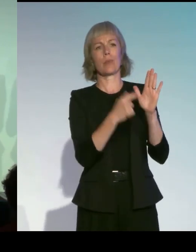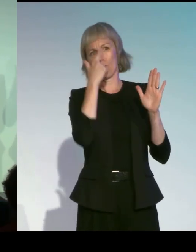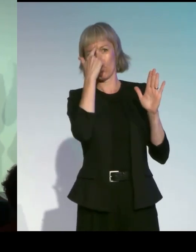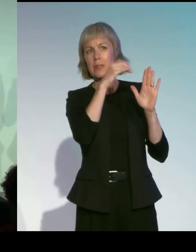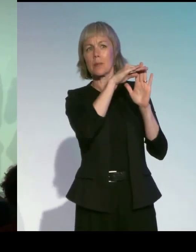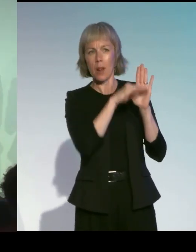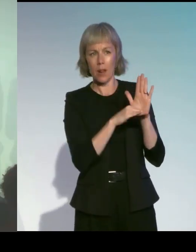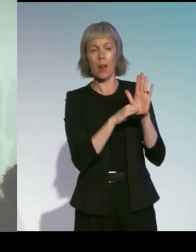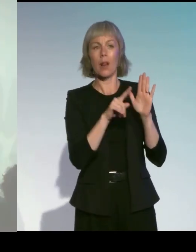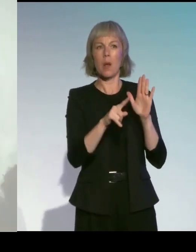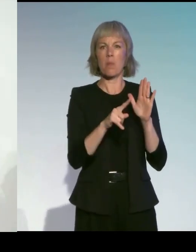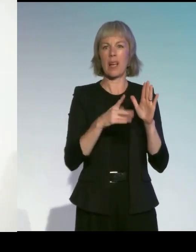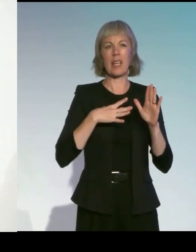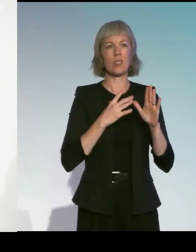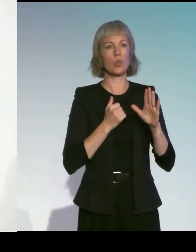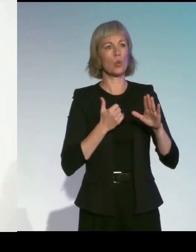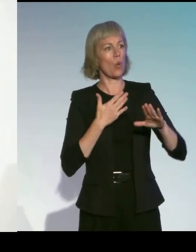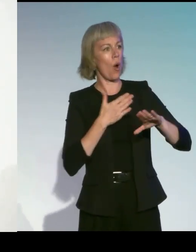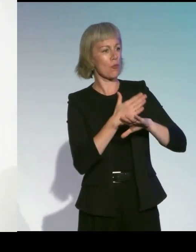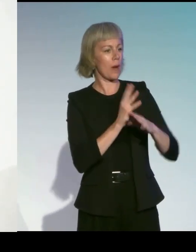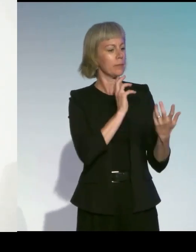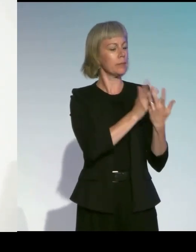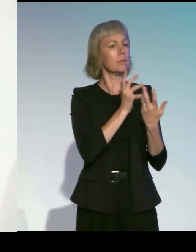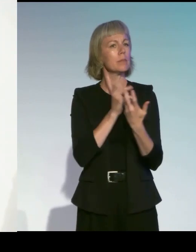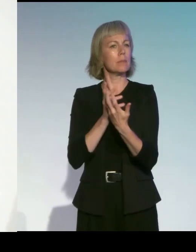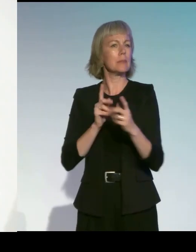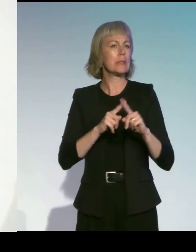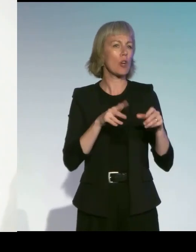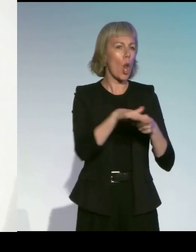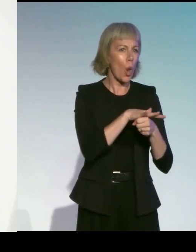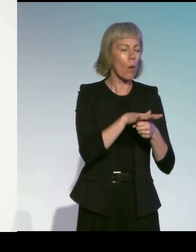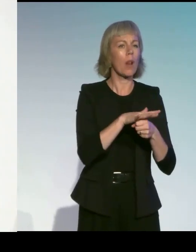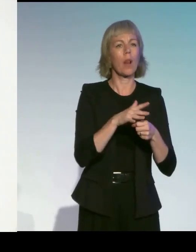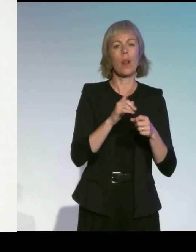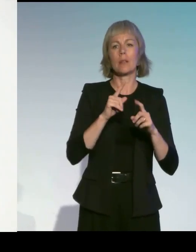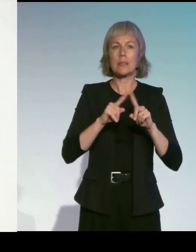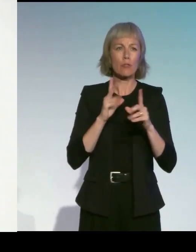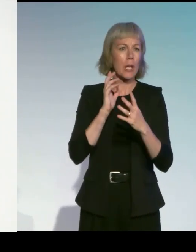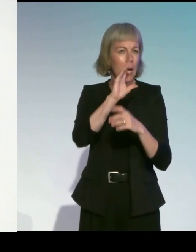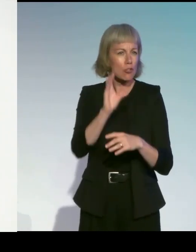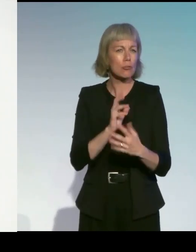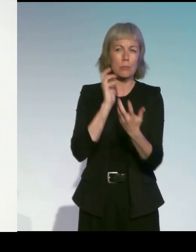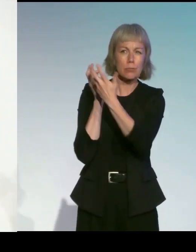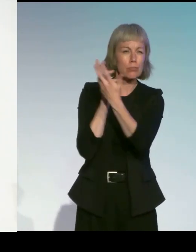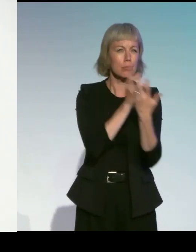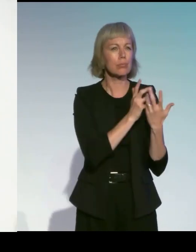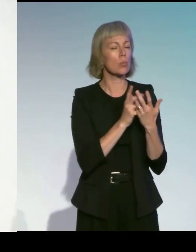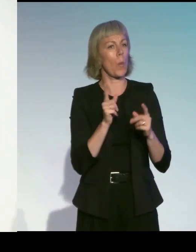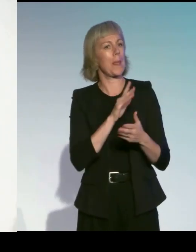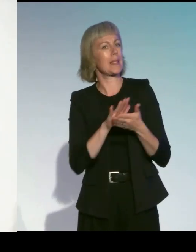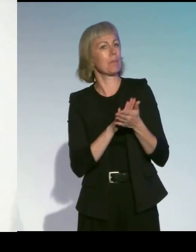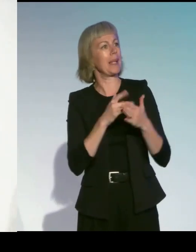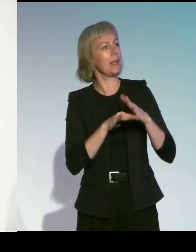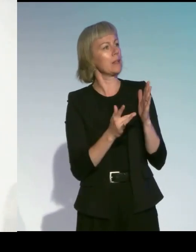but really need to be operationalized in different local contexts. And there's a lot of work to be done in thinking, like, what does this mean at